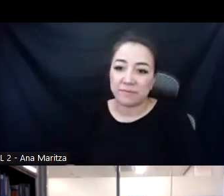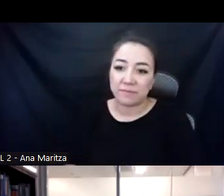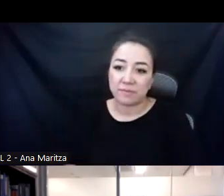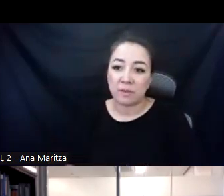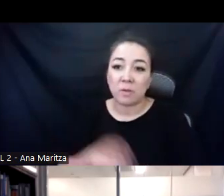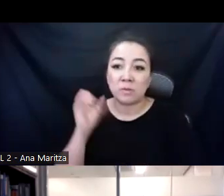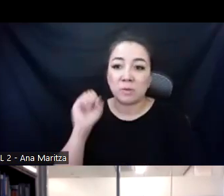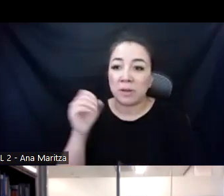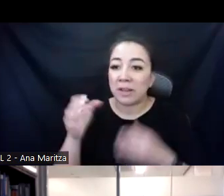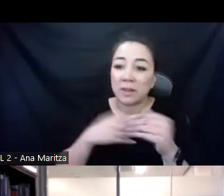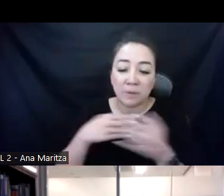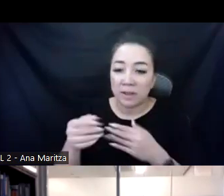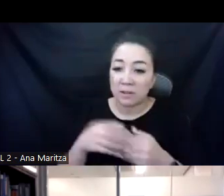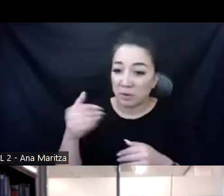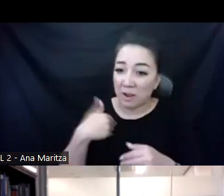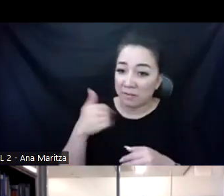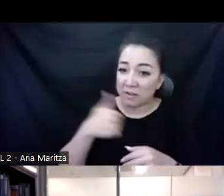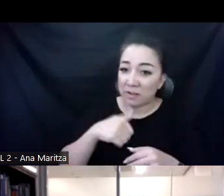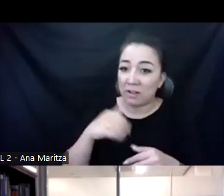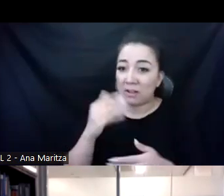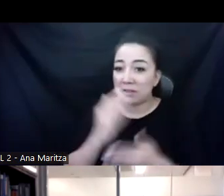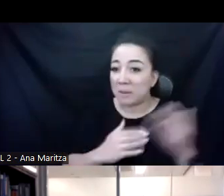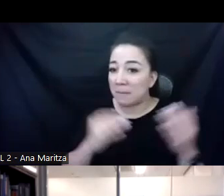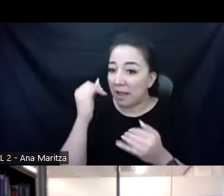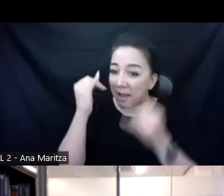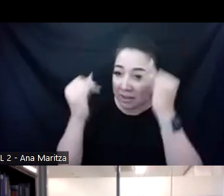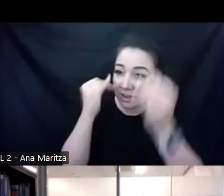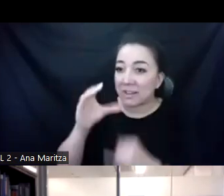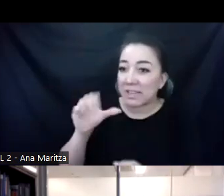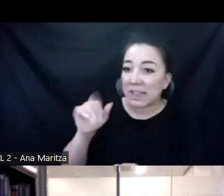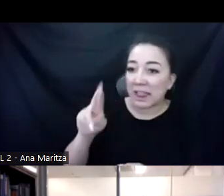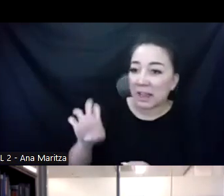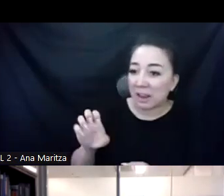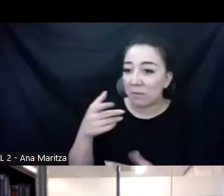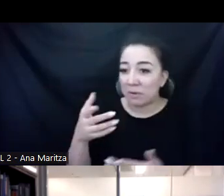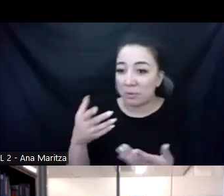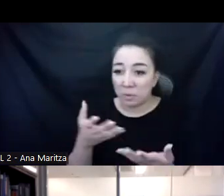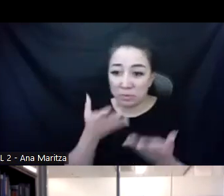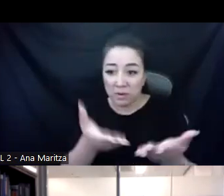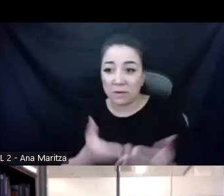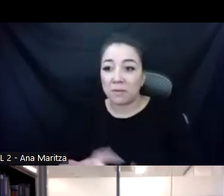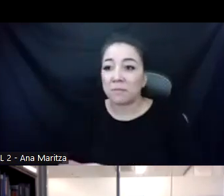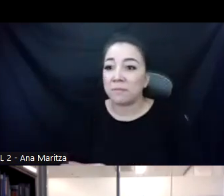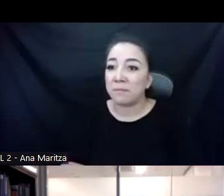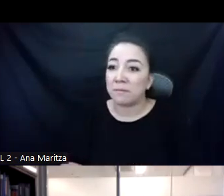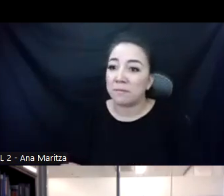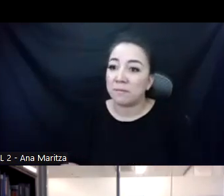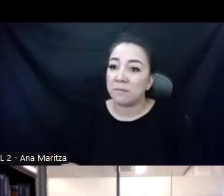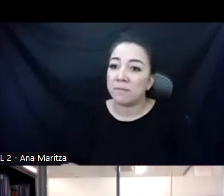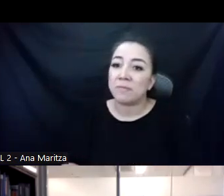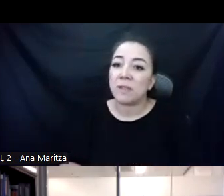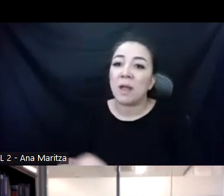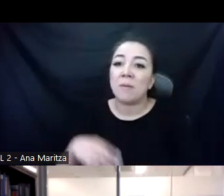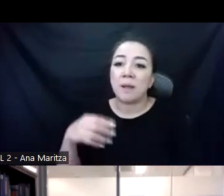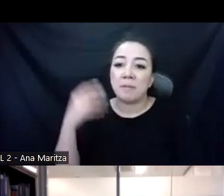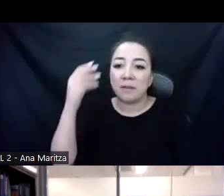So anyway, did you have some ideas, Claire, about what you would recommend? Let me rethink my